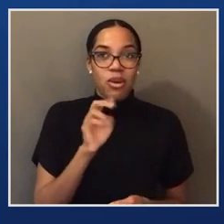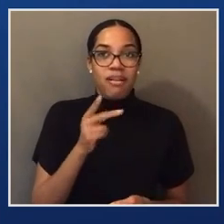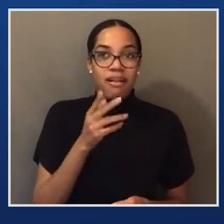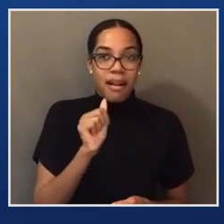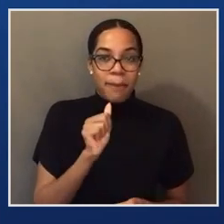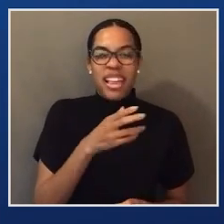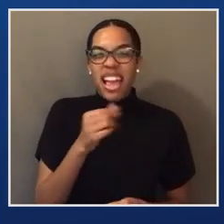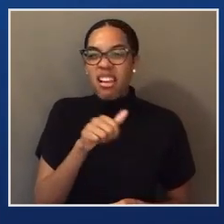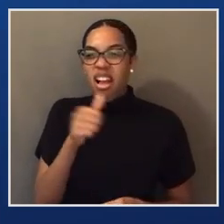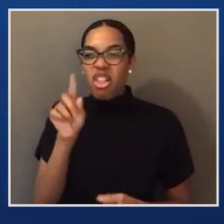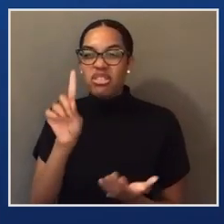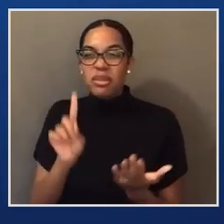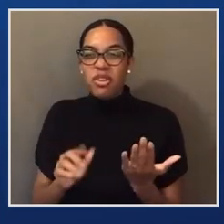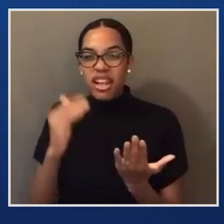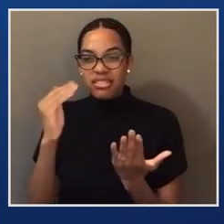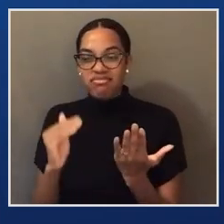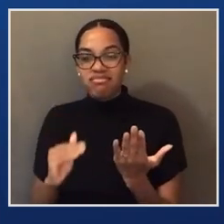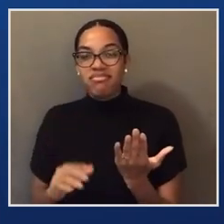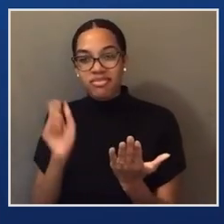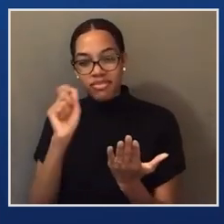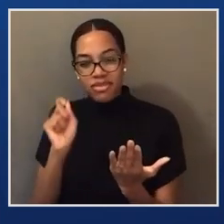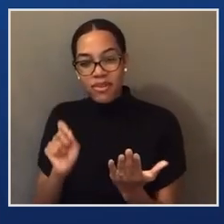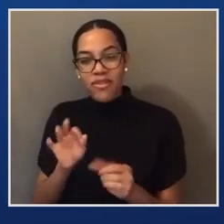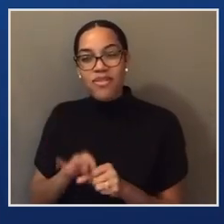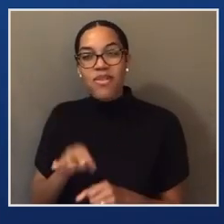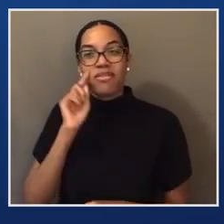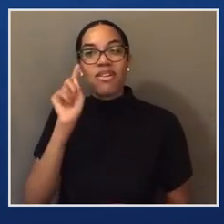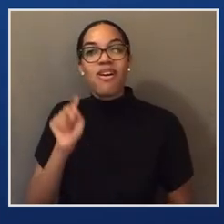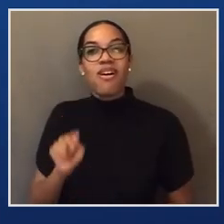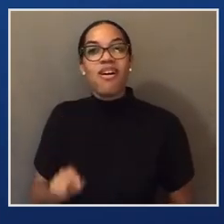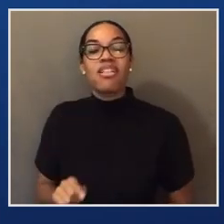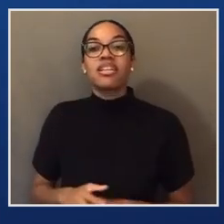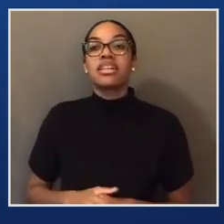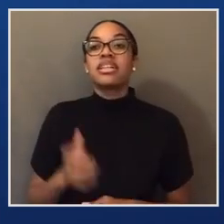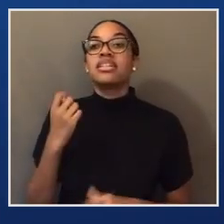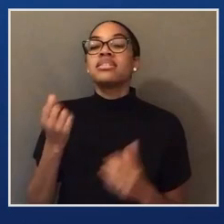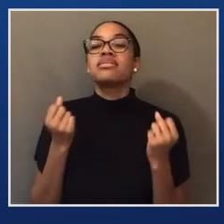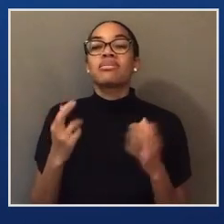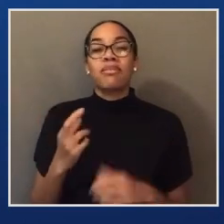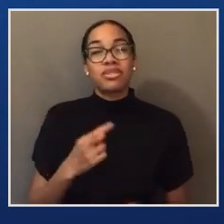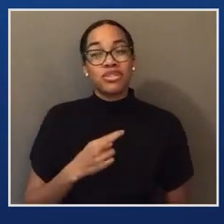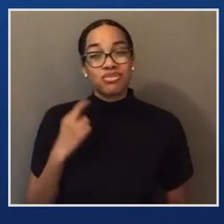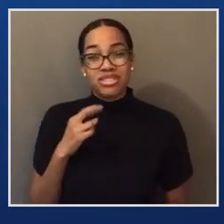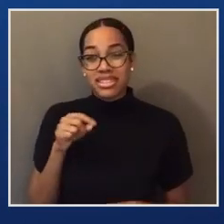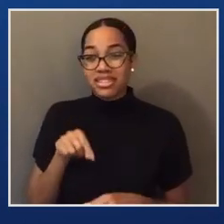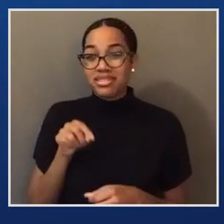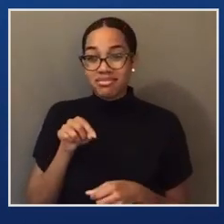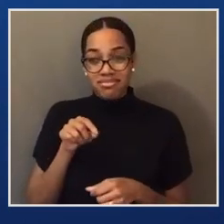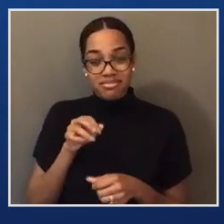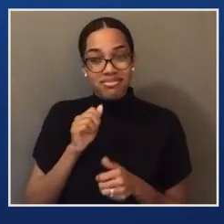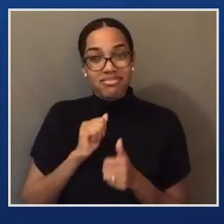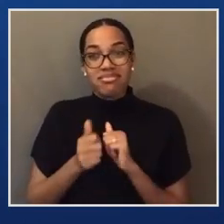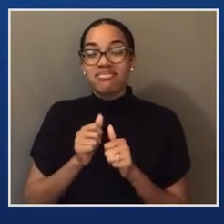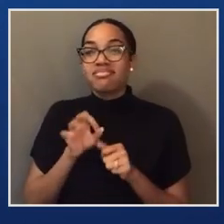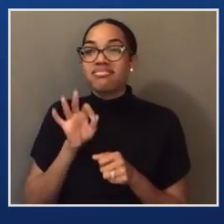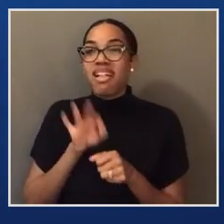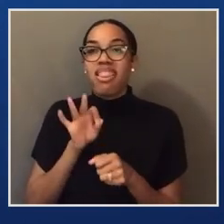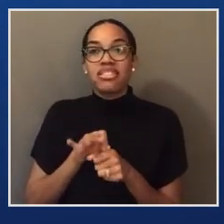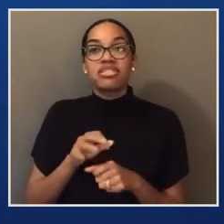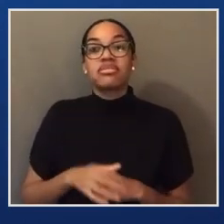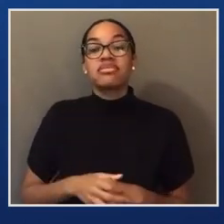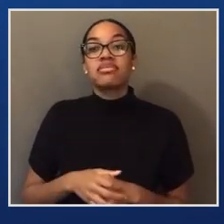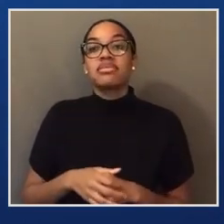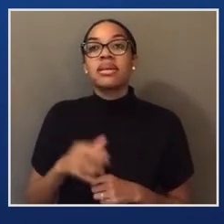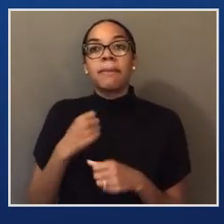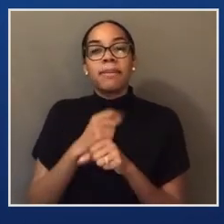out. There is so much on the line this election, and we want to make sure we're not leaving anyone behind. And so I ask, take